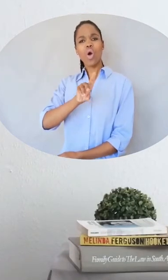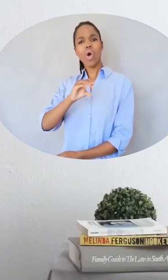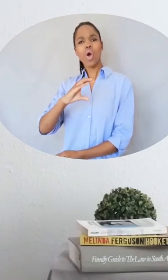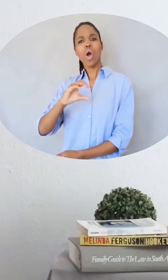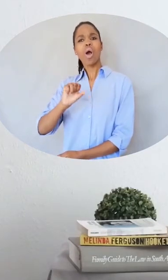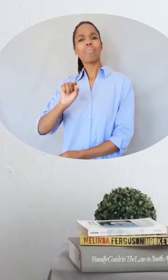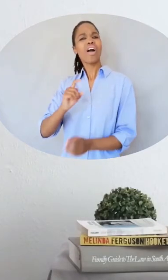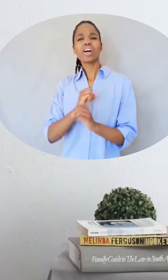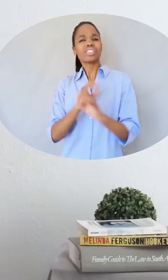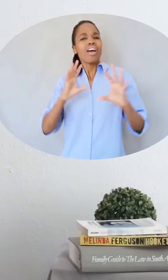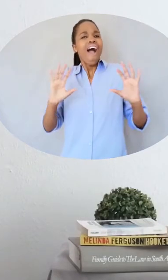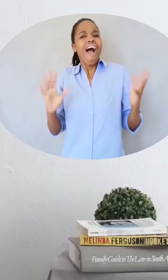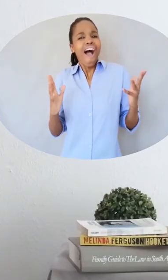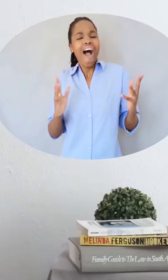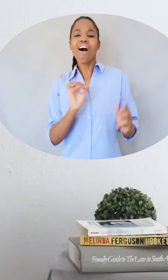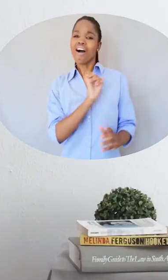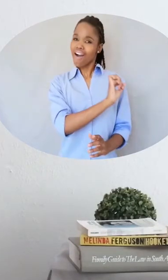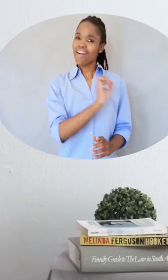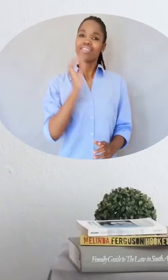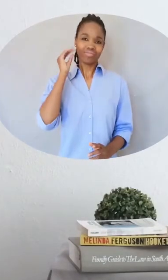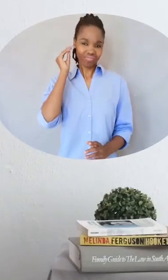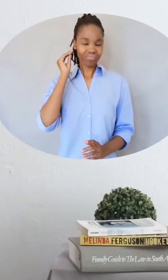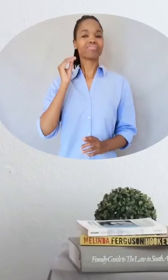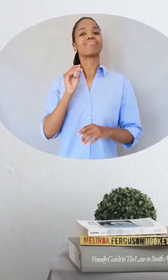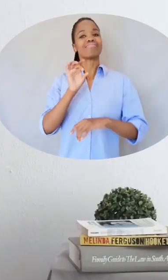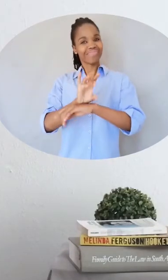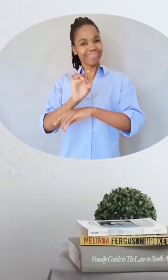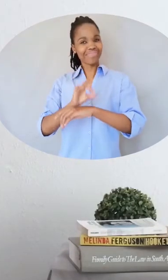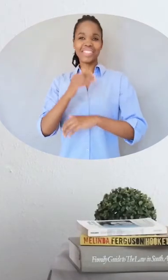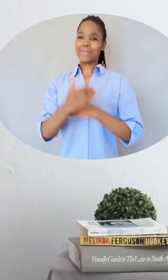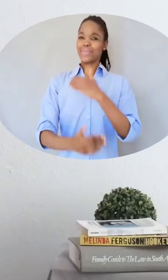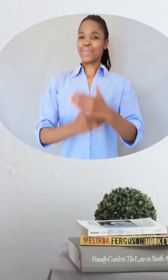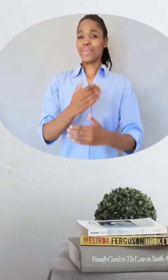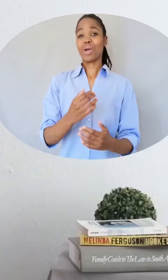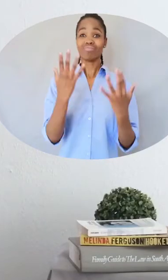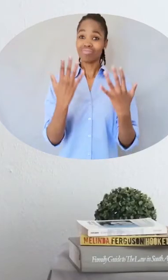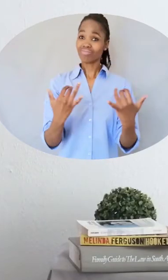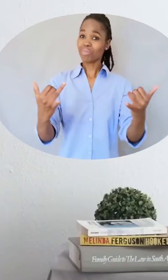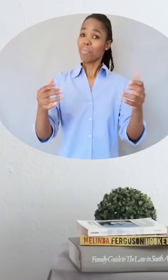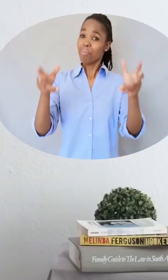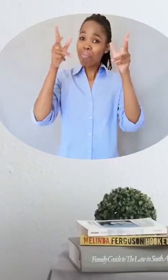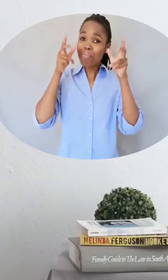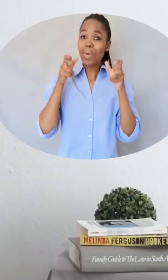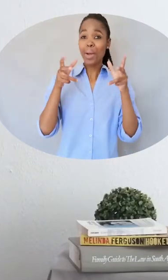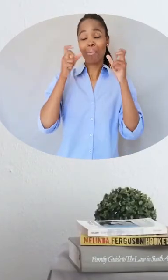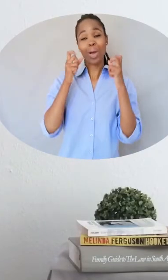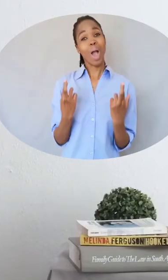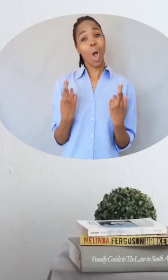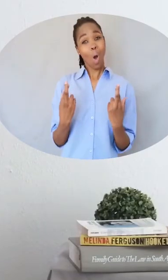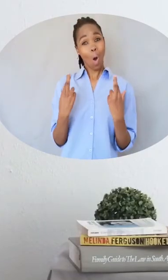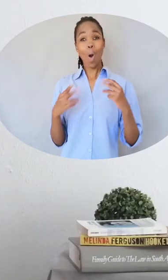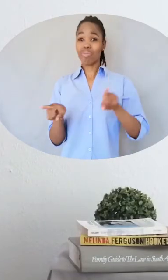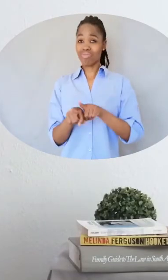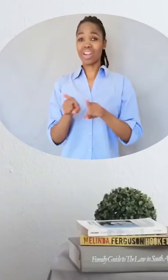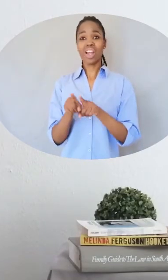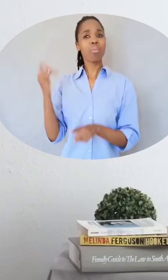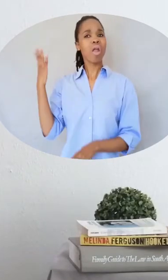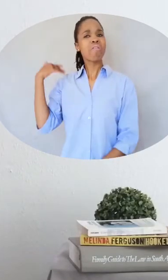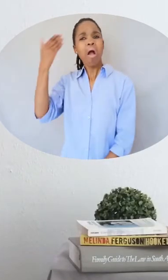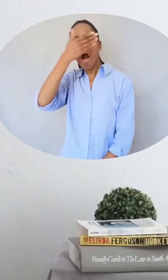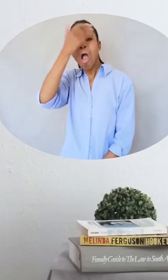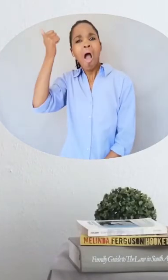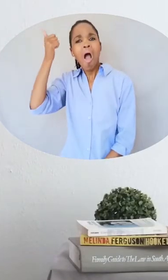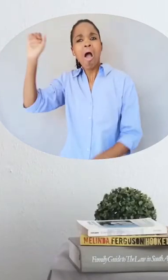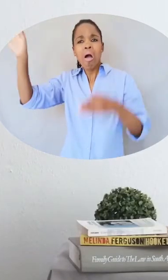how he became a podcaster. He's been sharing his tips and I hope that you guys will enjoy and learn a thing or two